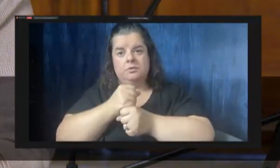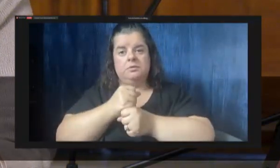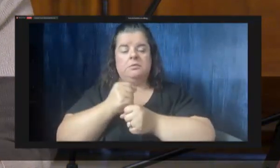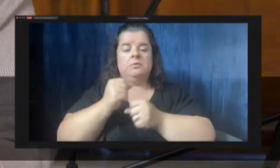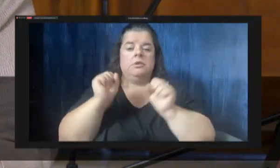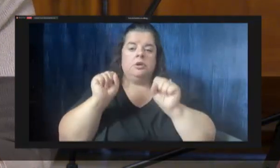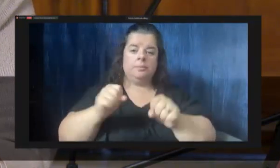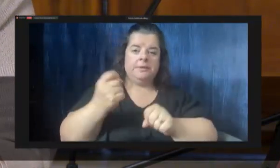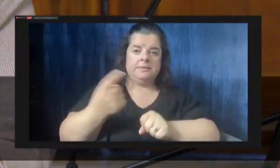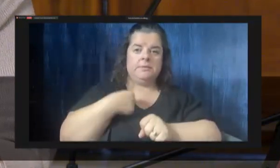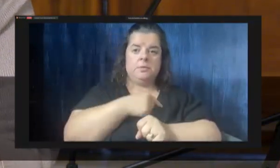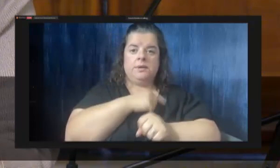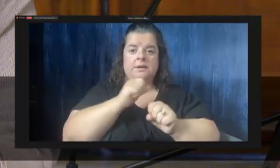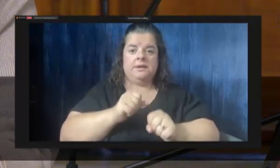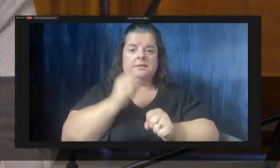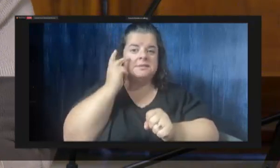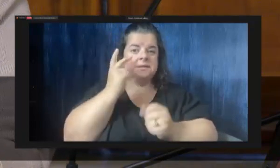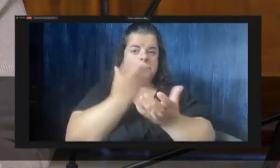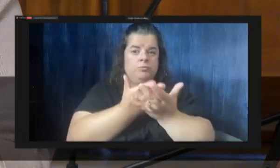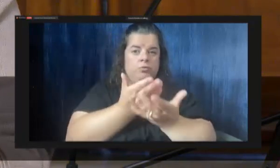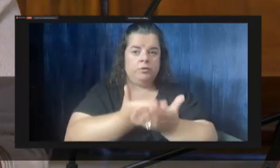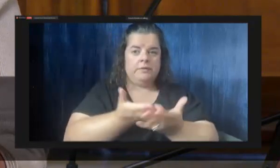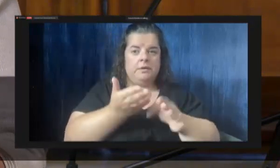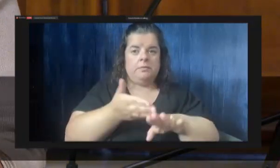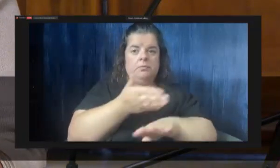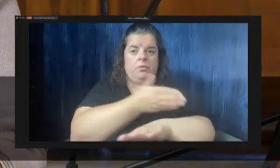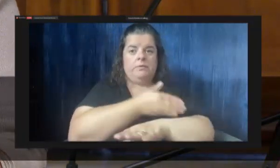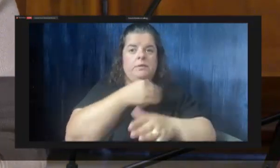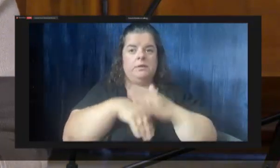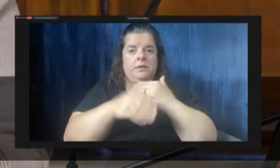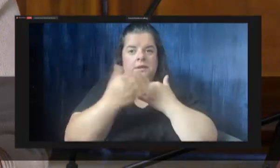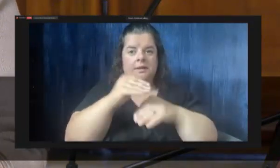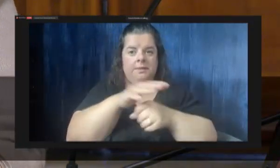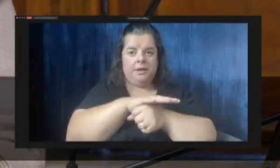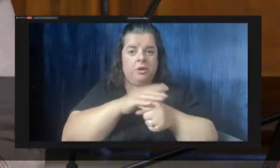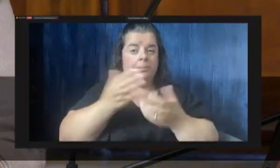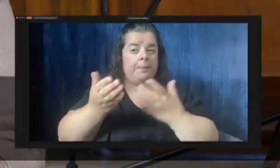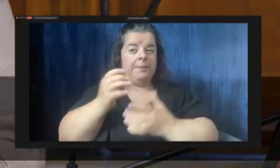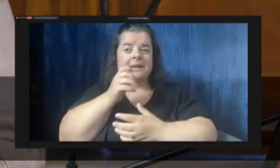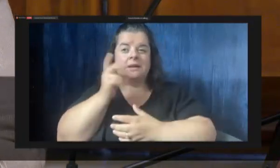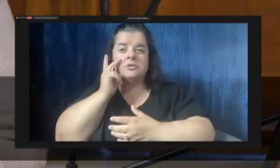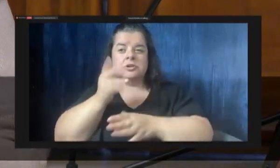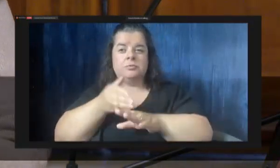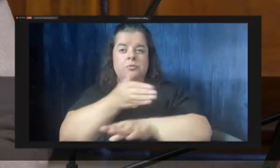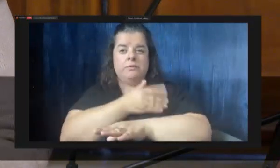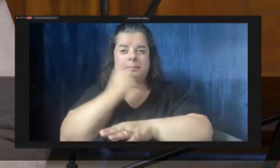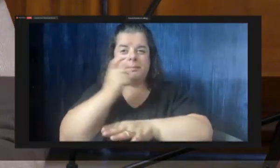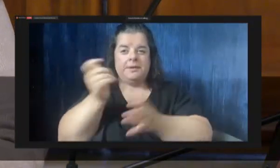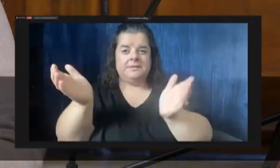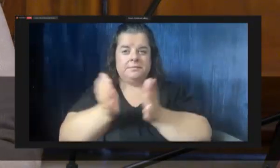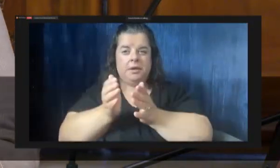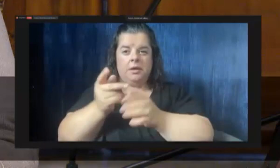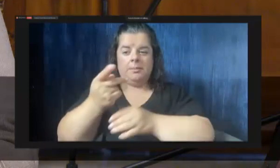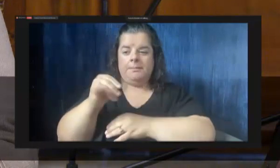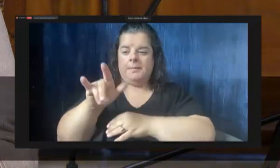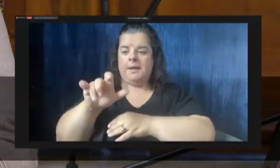can see evidence of an improvement in a very limited area. We may not see that improvement since this is such a small pilot program.